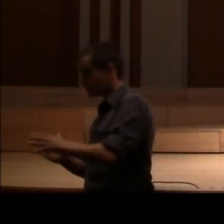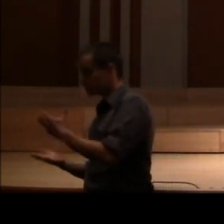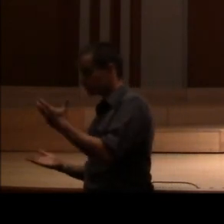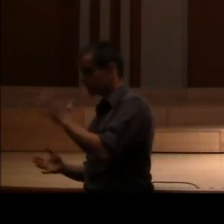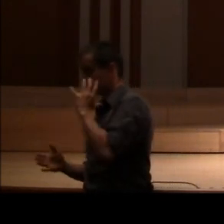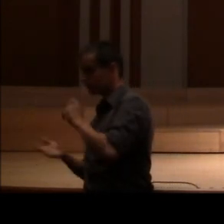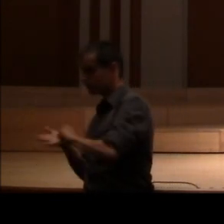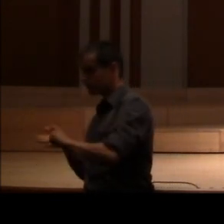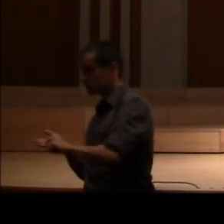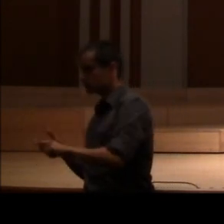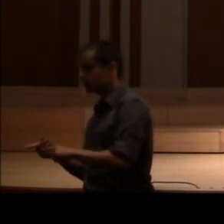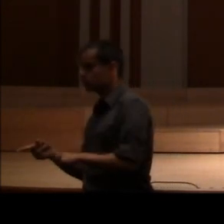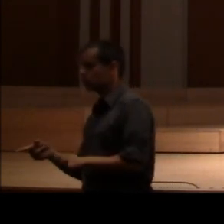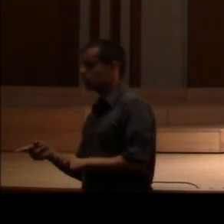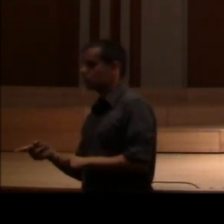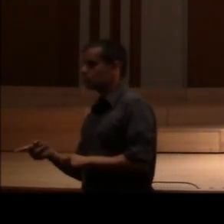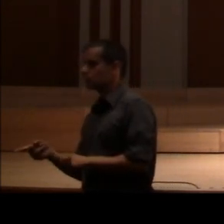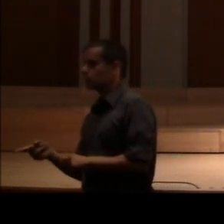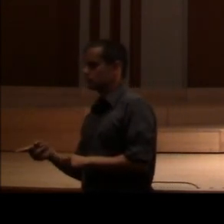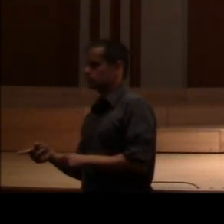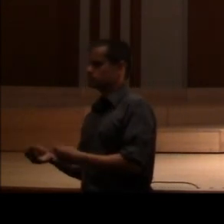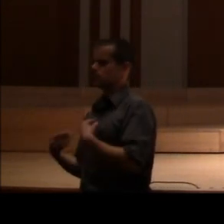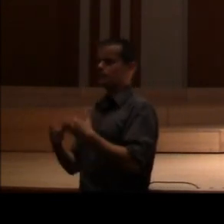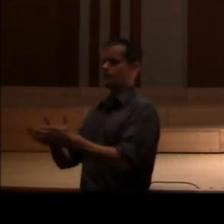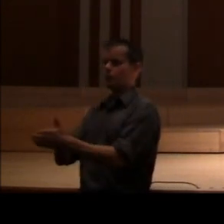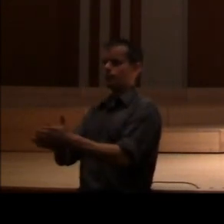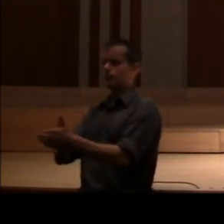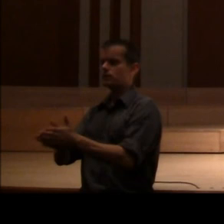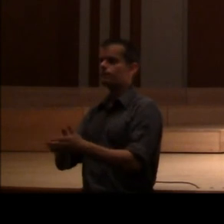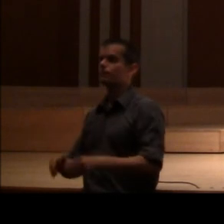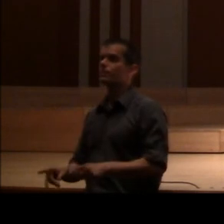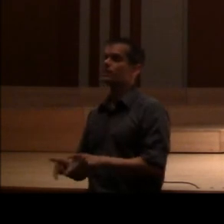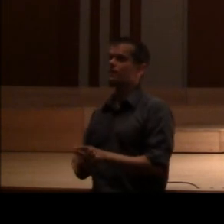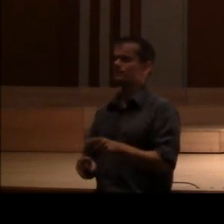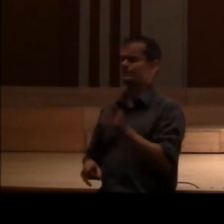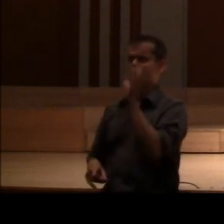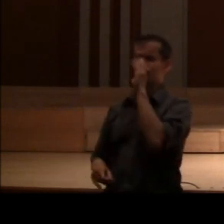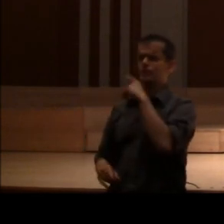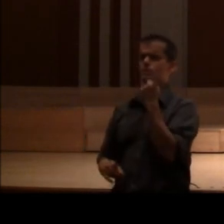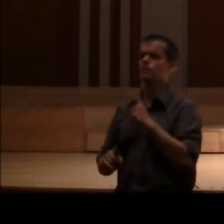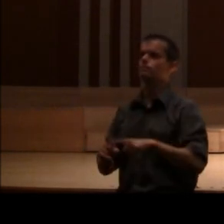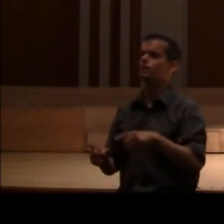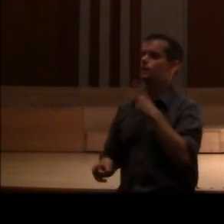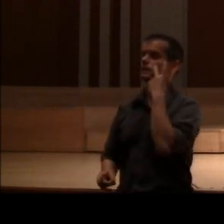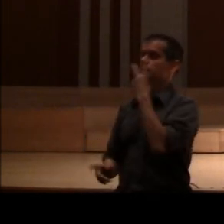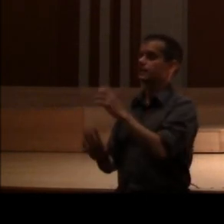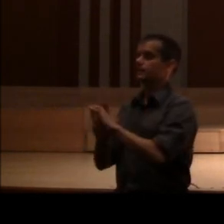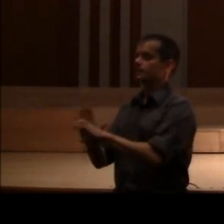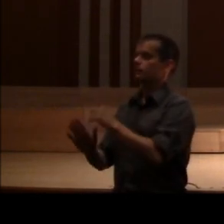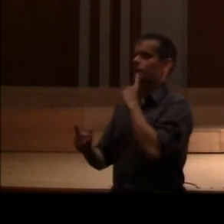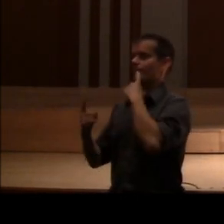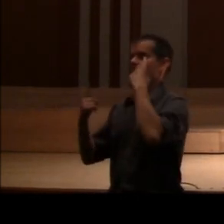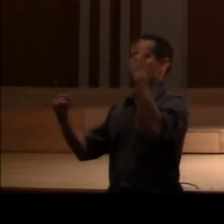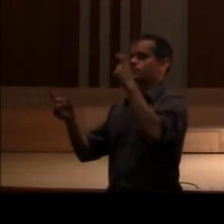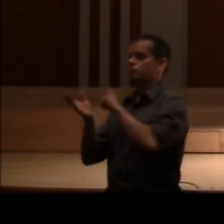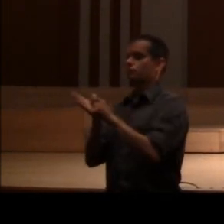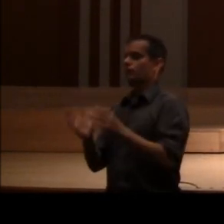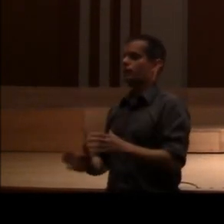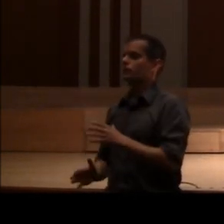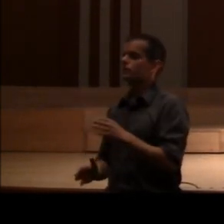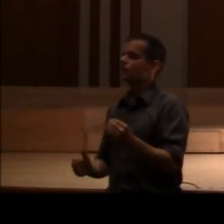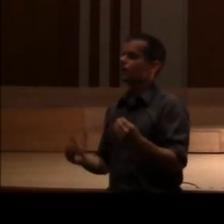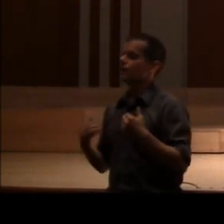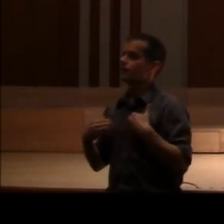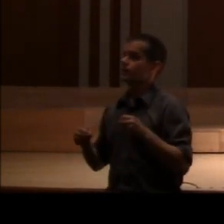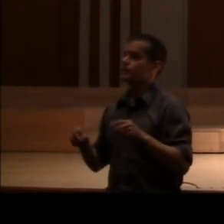written was, I think, incredibly motivating. Another thing is, this is a really strange one, but seeing examples of really famous writers and having